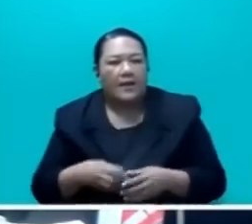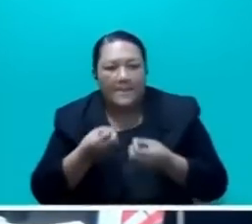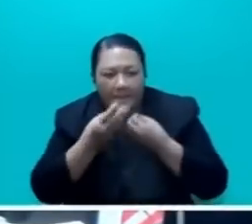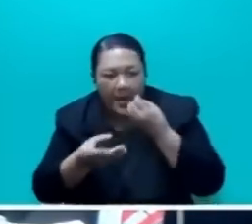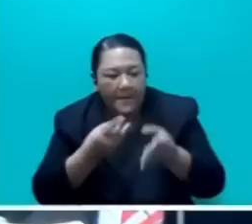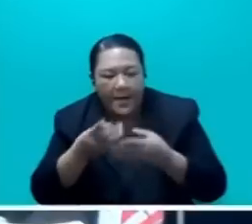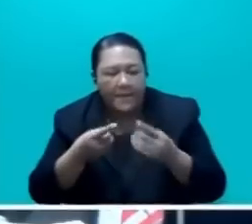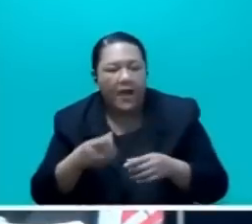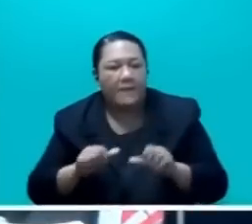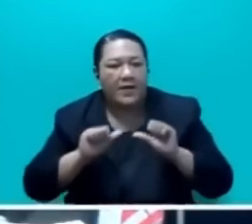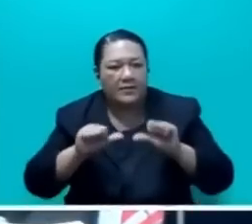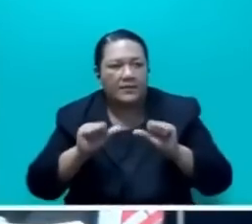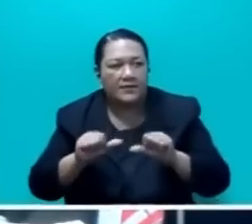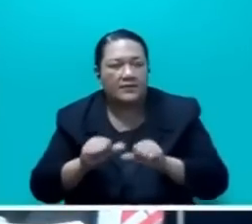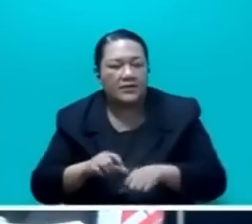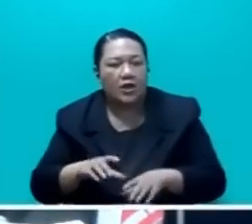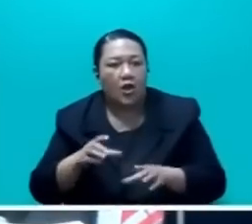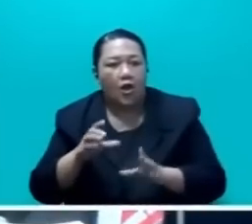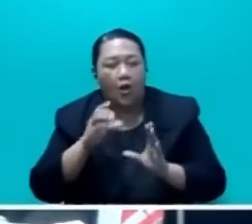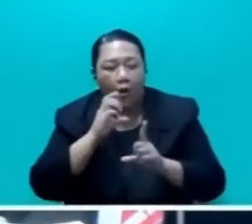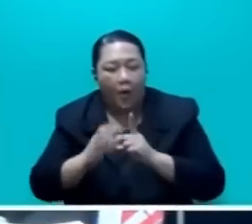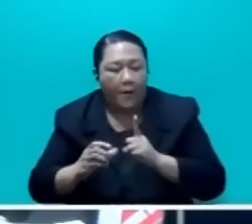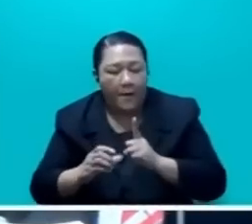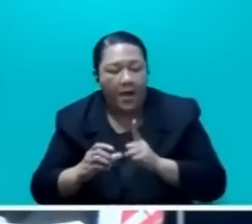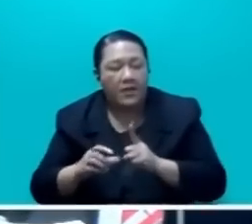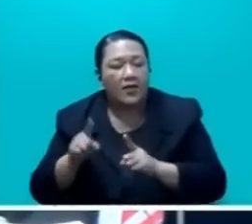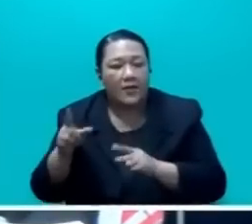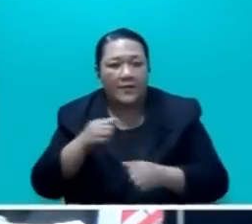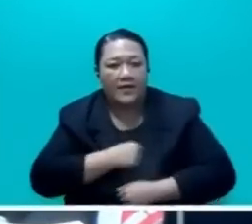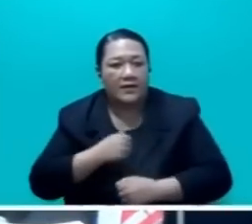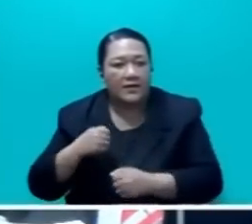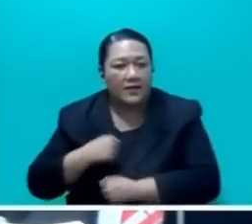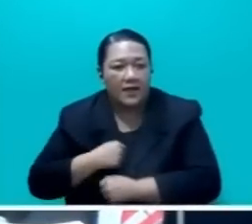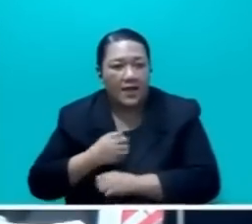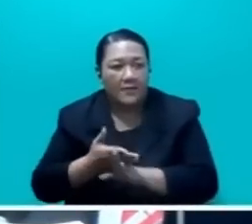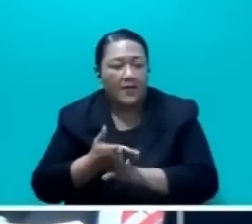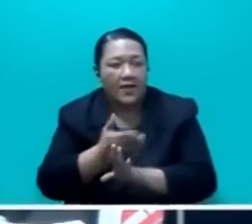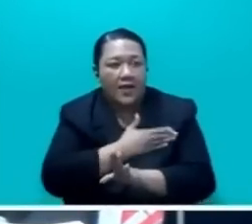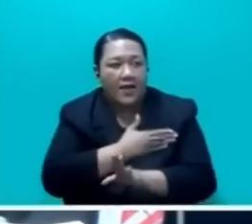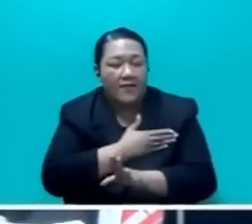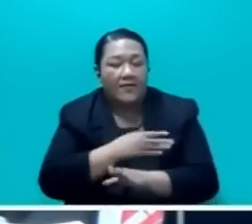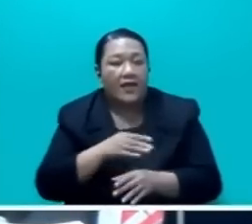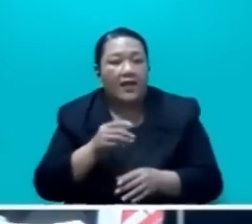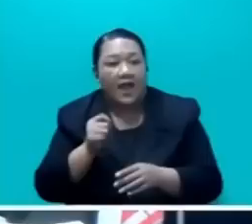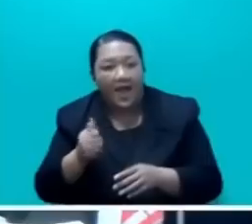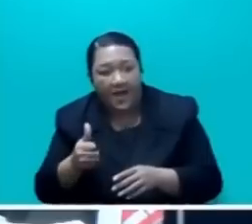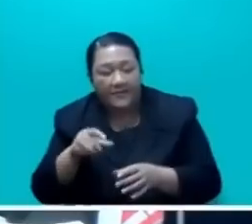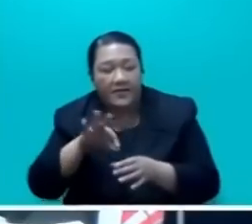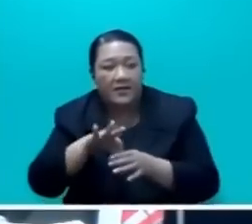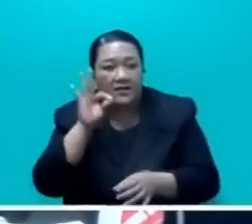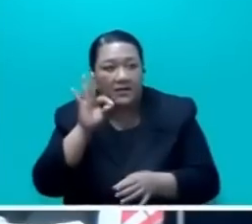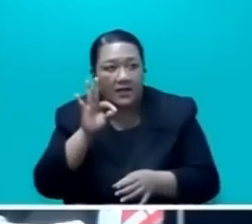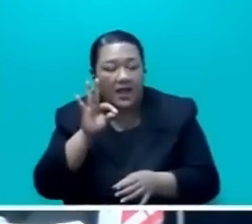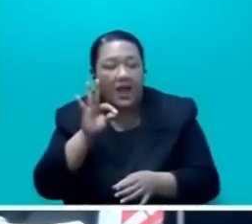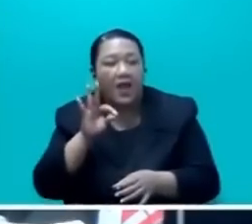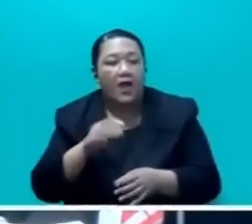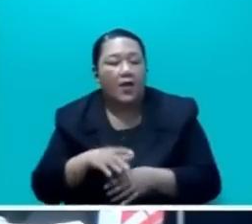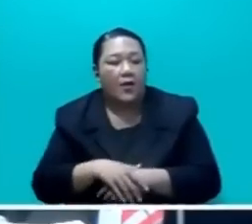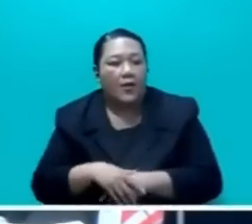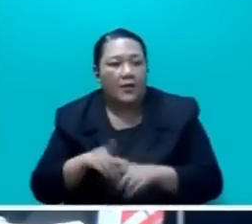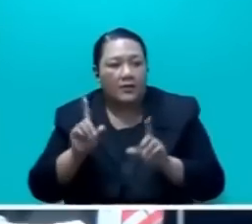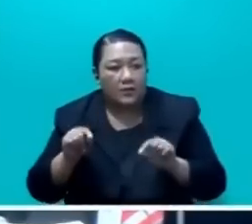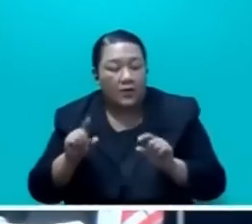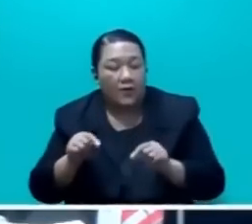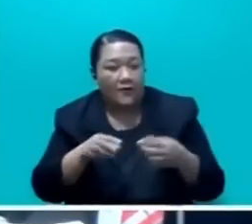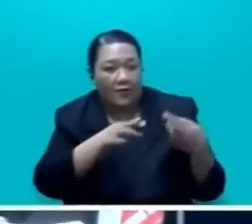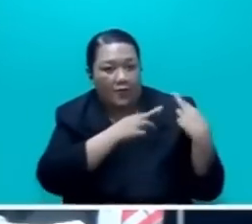Public Prosecution, the Commander of the Republic of Fiji Military Force, prior to and after the election, to the successful formation of the Coalition government. It is a cardinal role of my